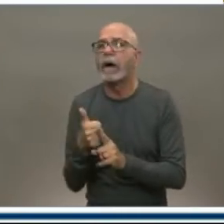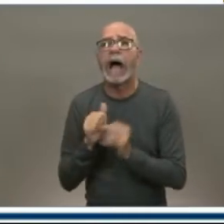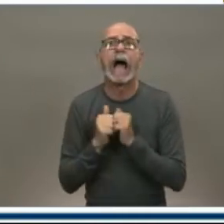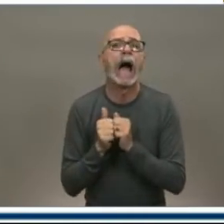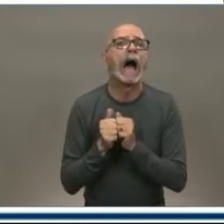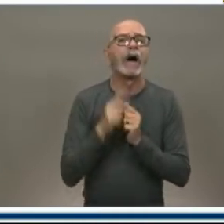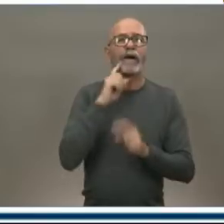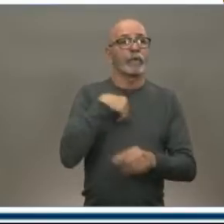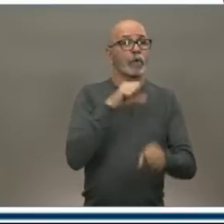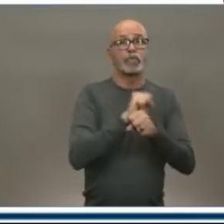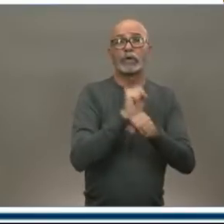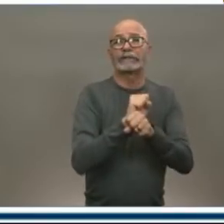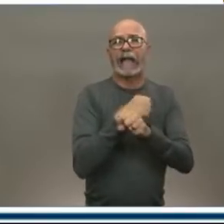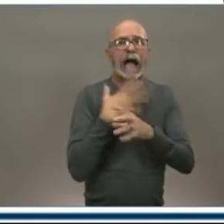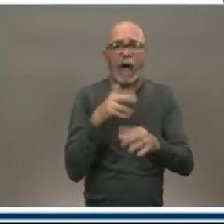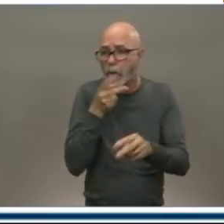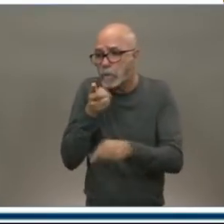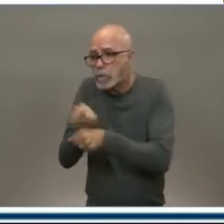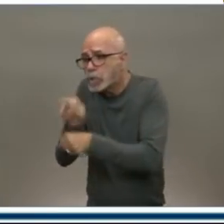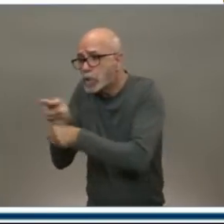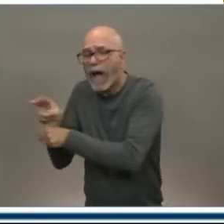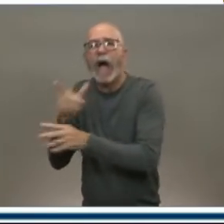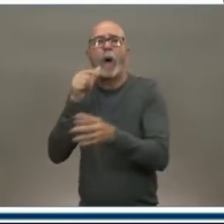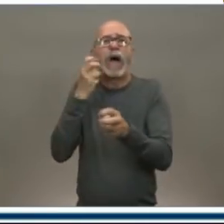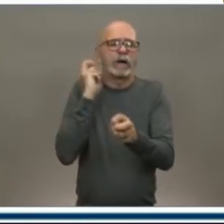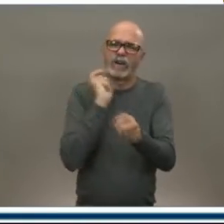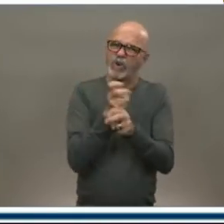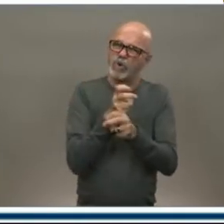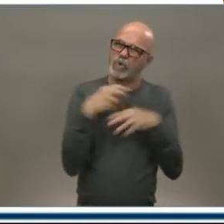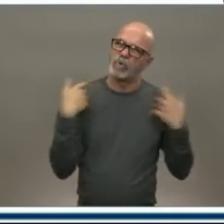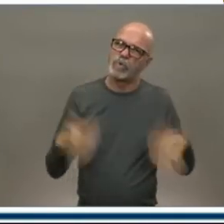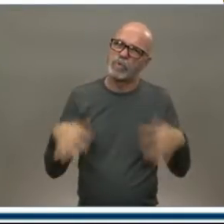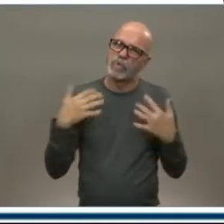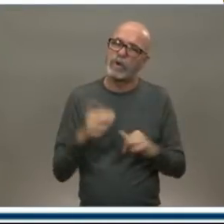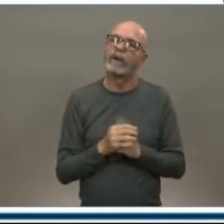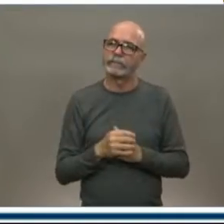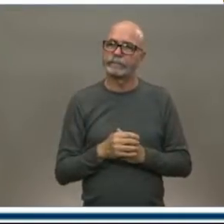I'm hearing from teachers that high school students in